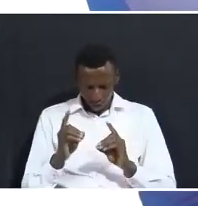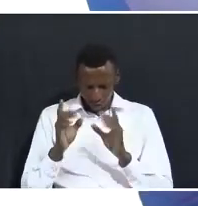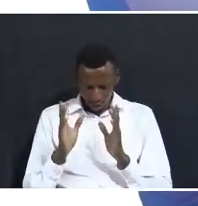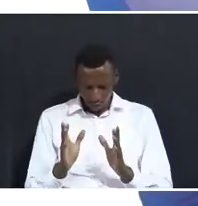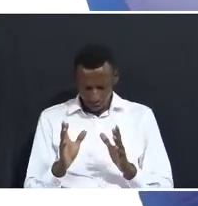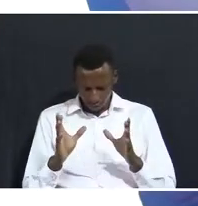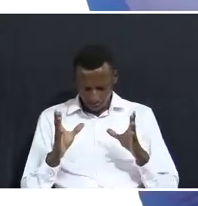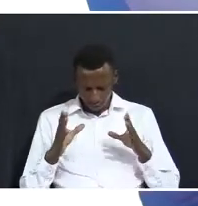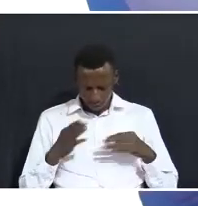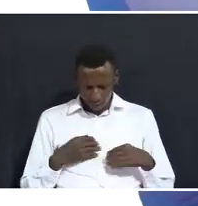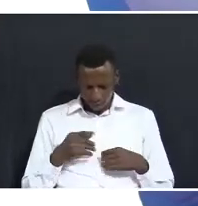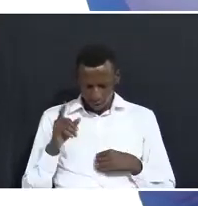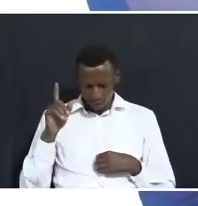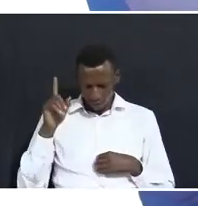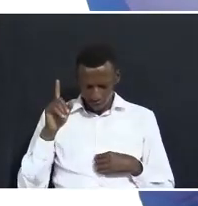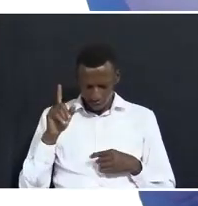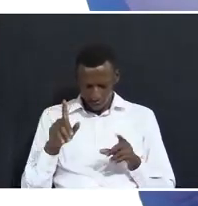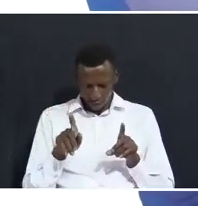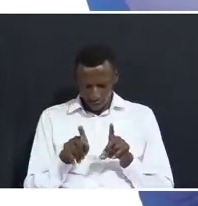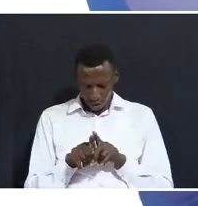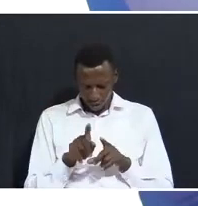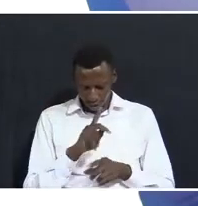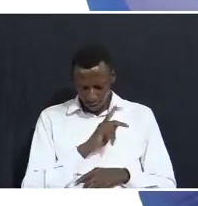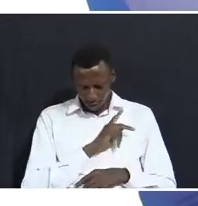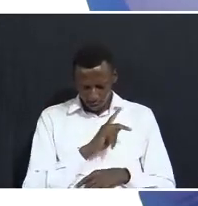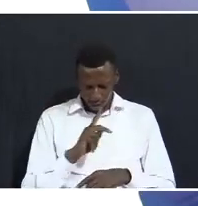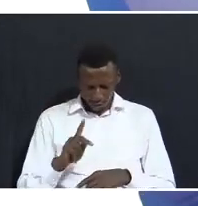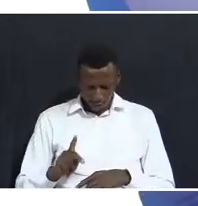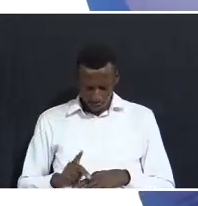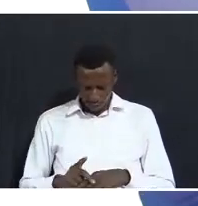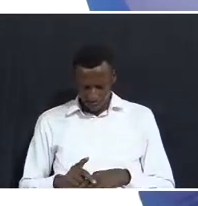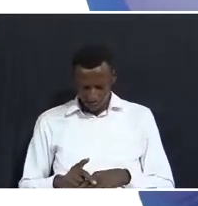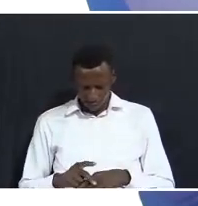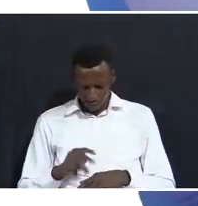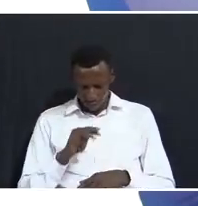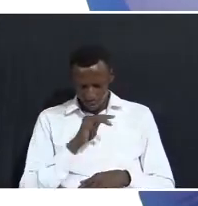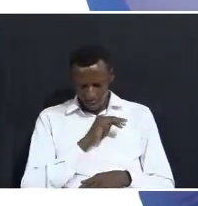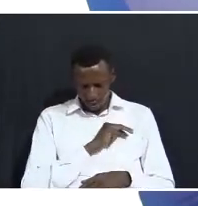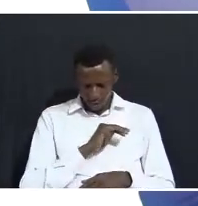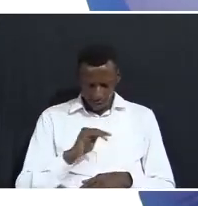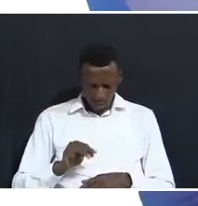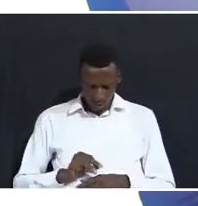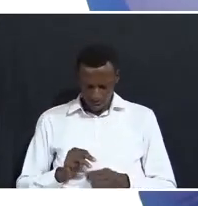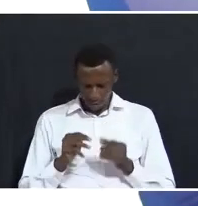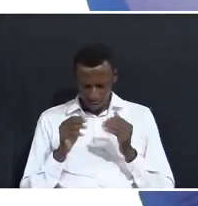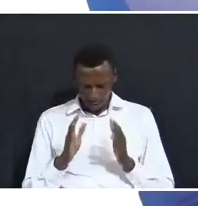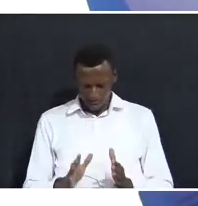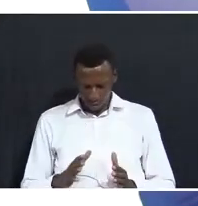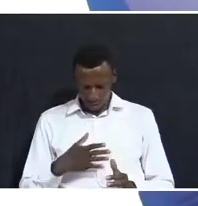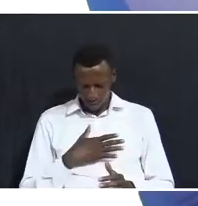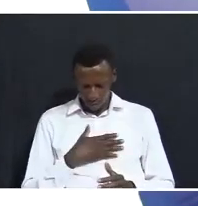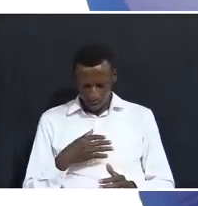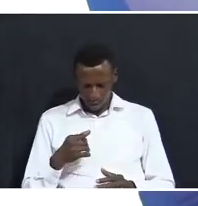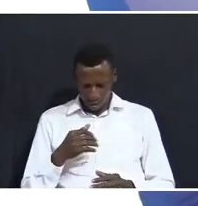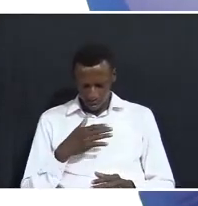accept you as the King, the Messiah, and our Savior.